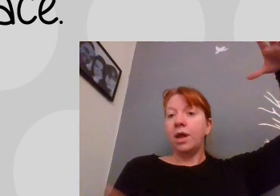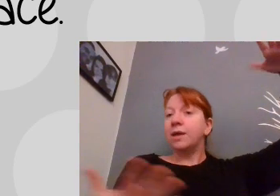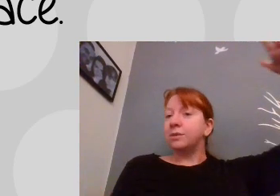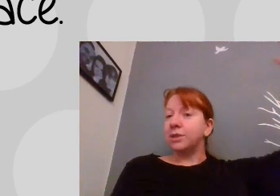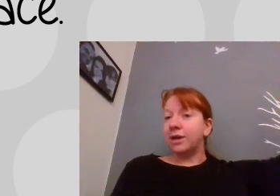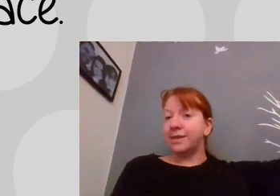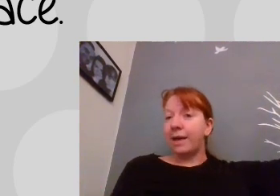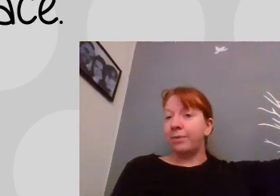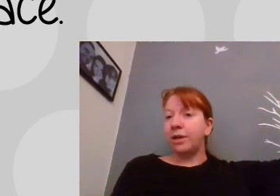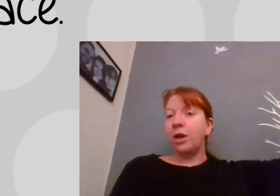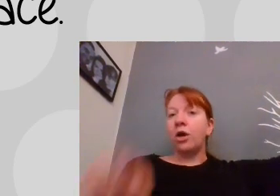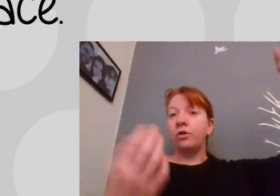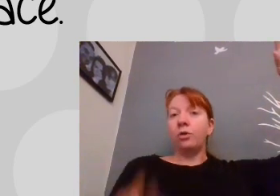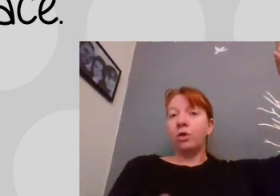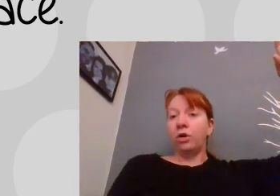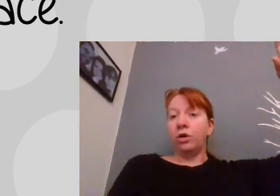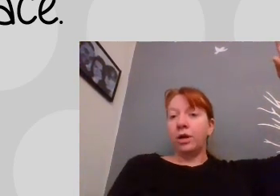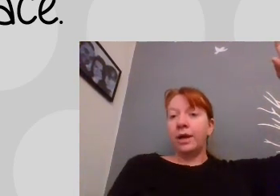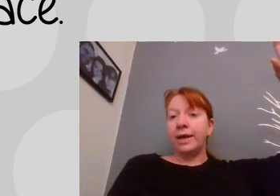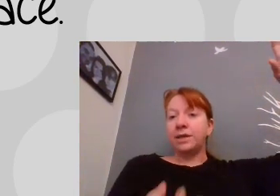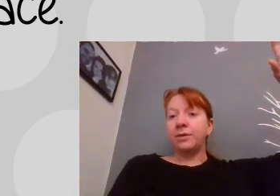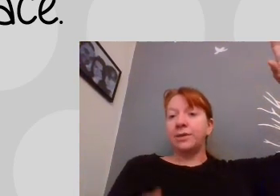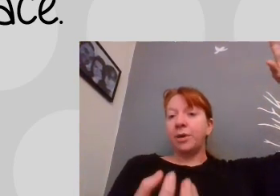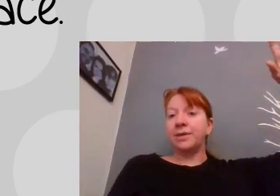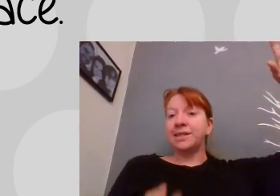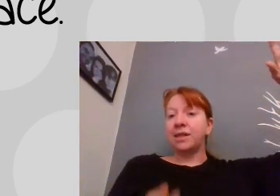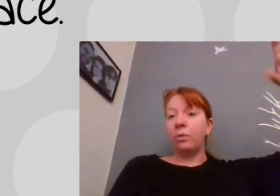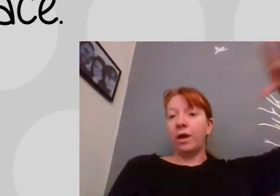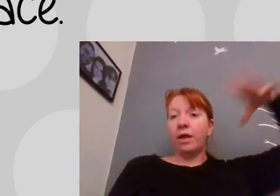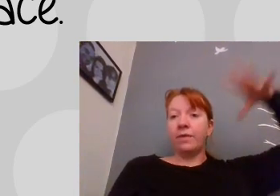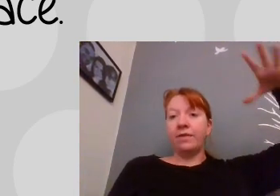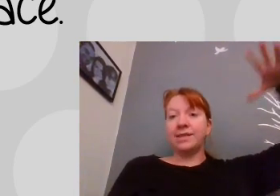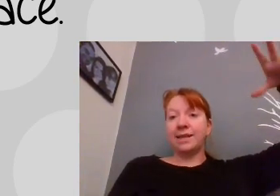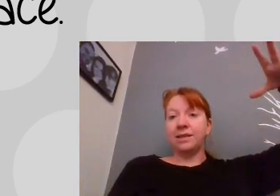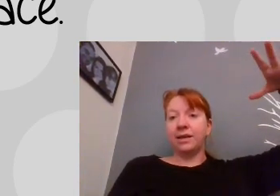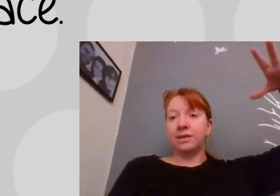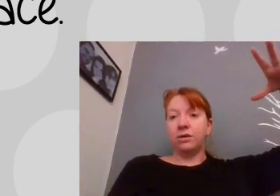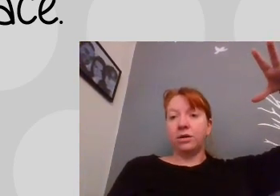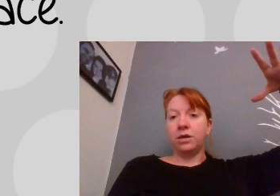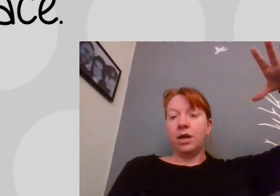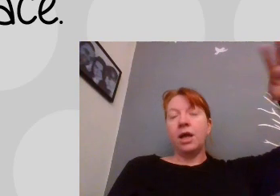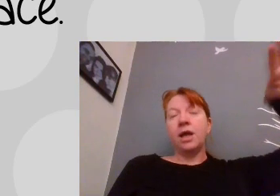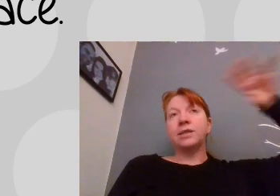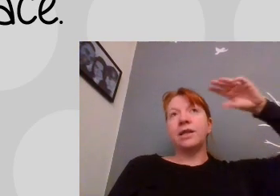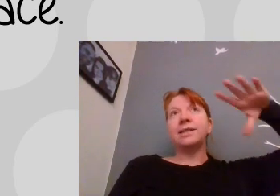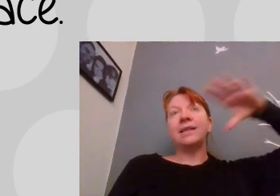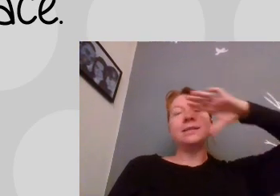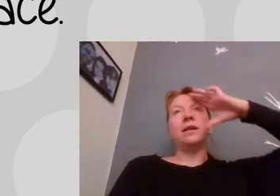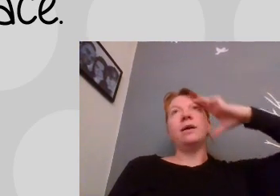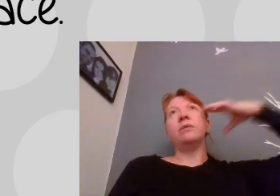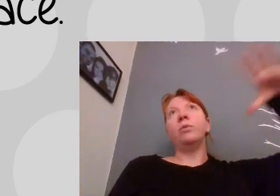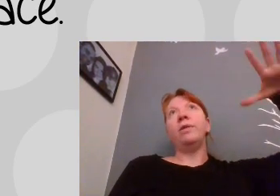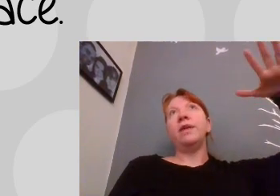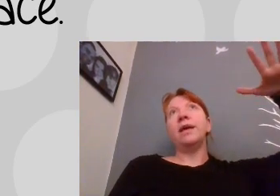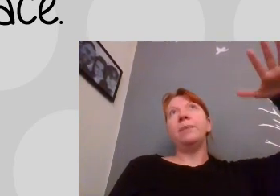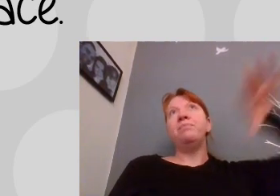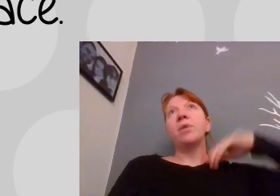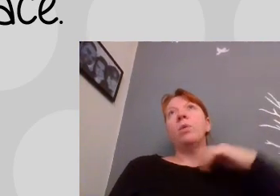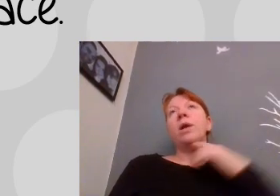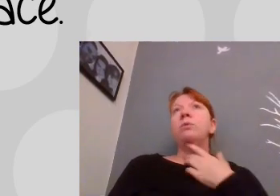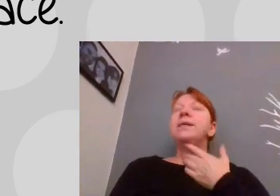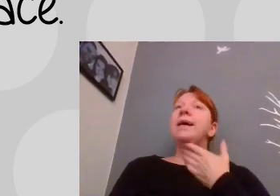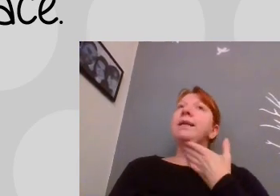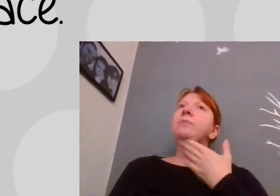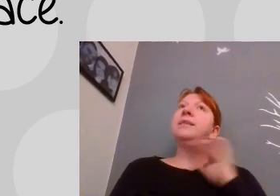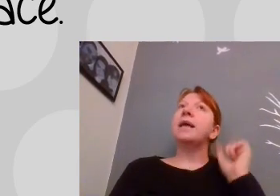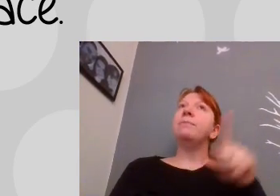pull. So what's going to happen? Your clock is going to be going slower than the satellite's clock. So that satellite would be thinking,